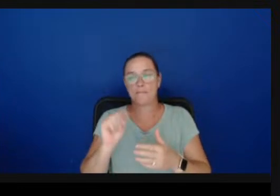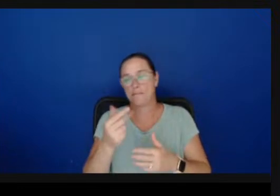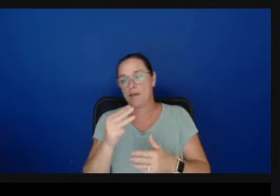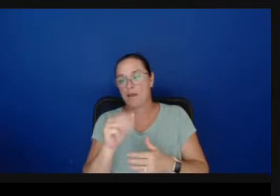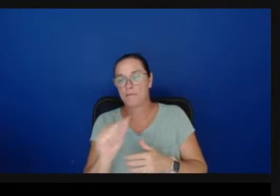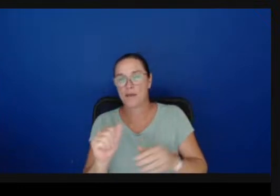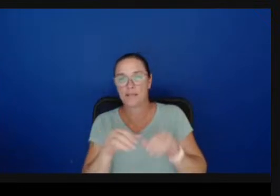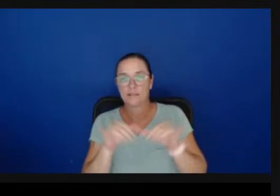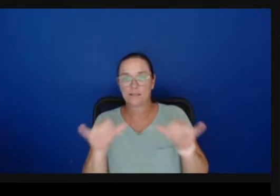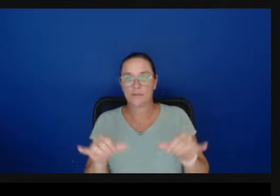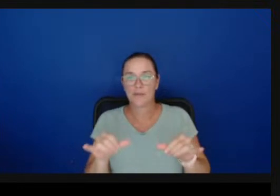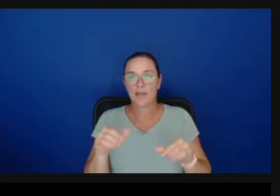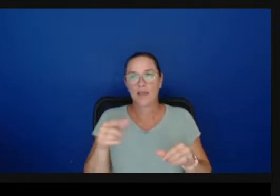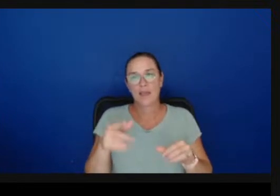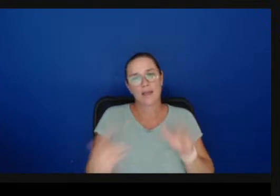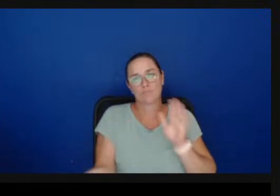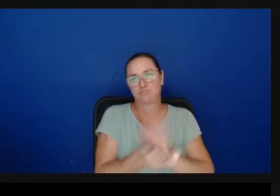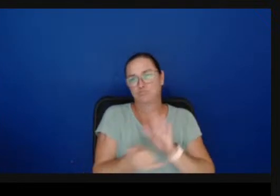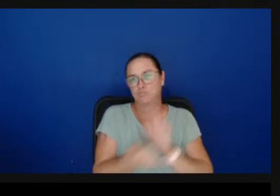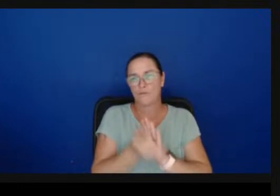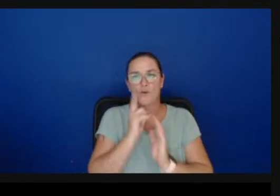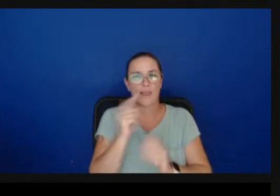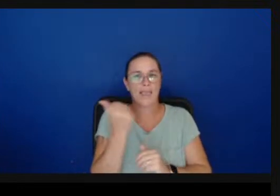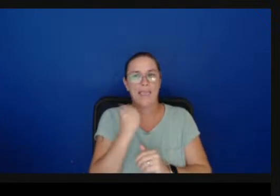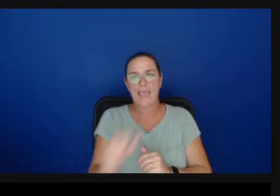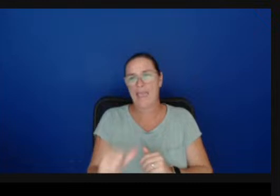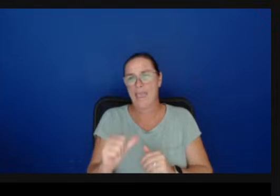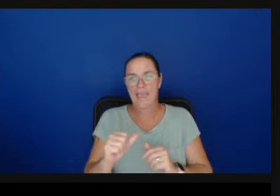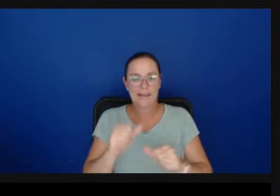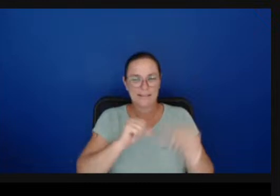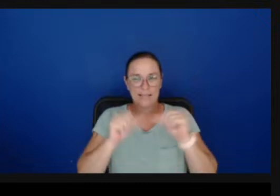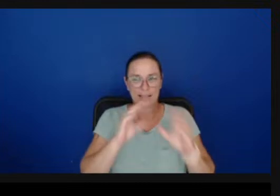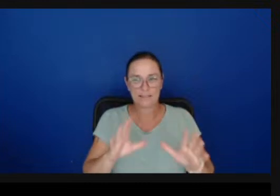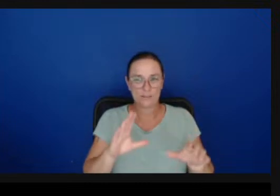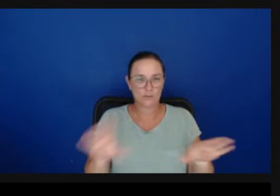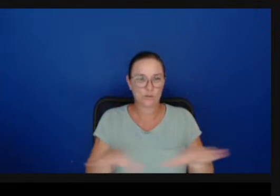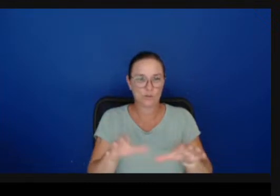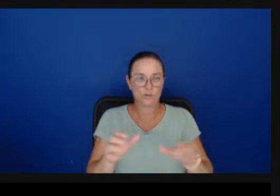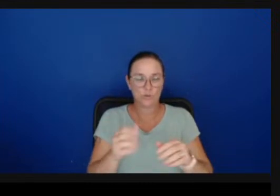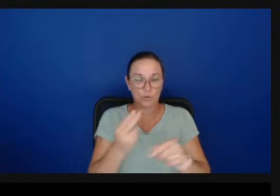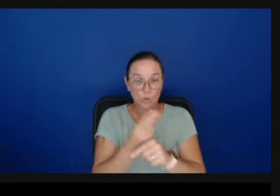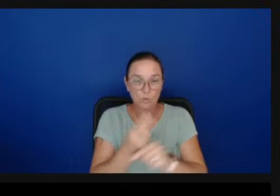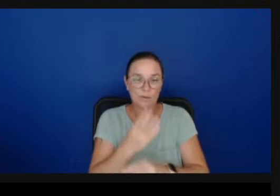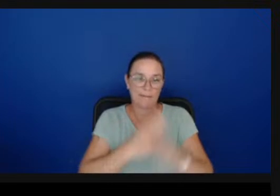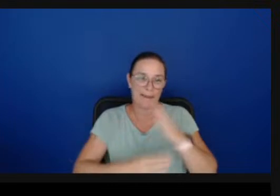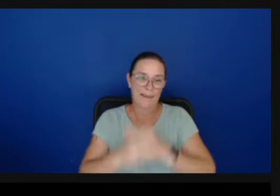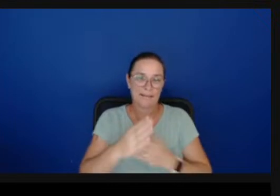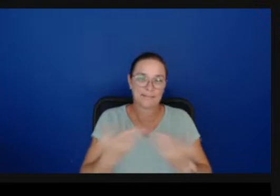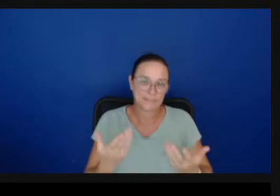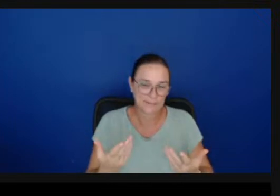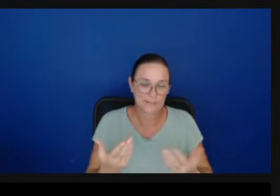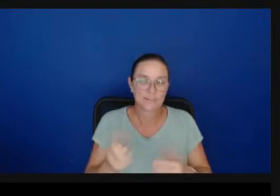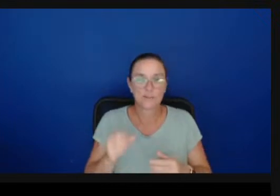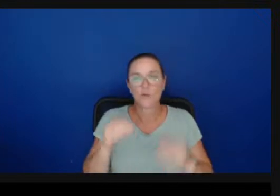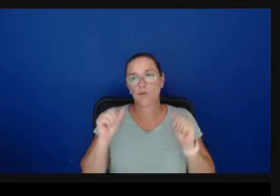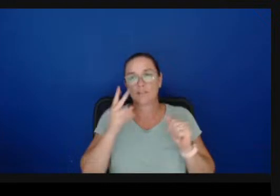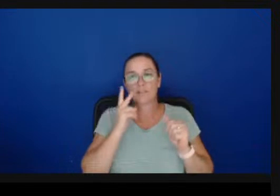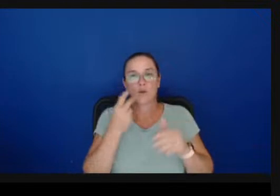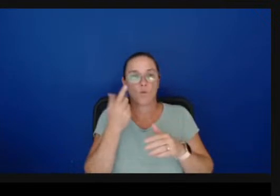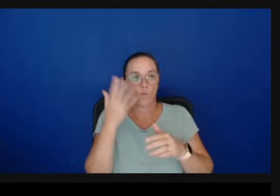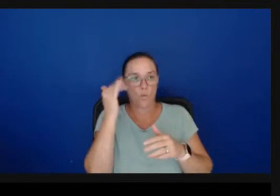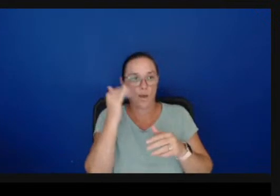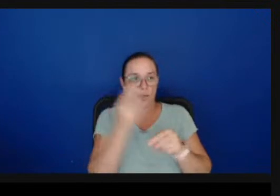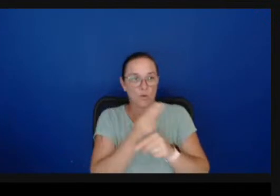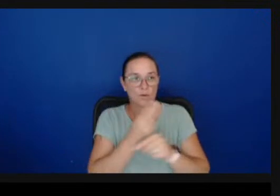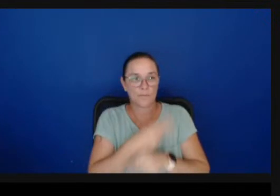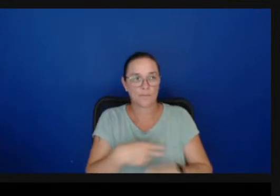This is physically impossible for any group of scientists to do by hand. So you see really what they're using this for here. And apparently Hub and Weep